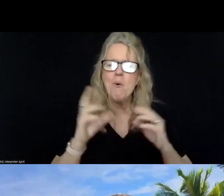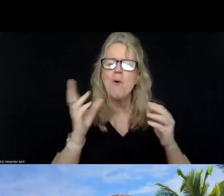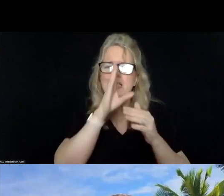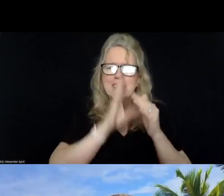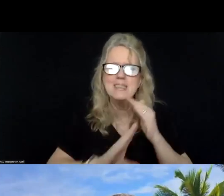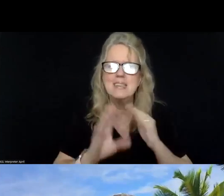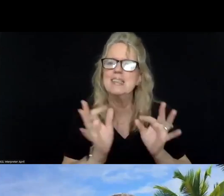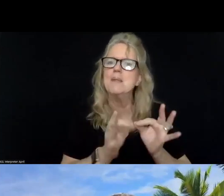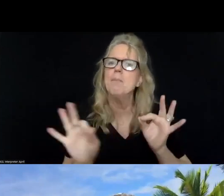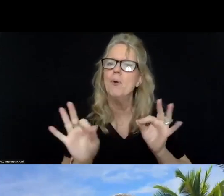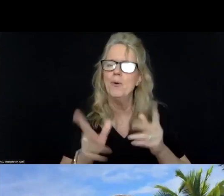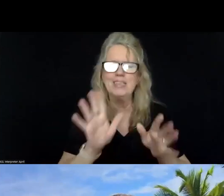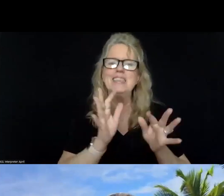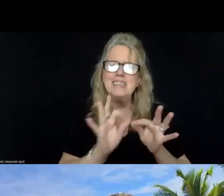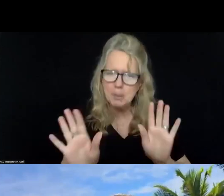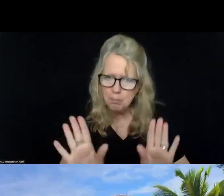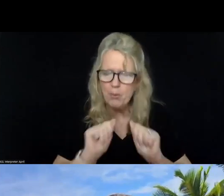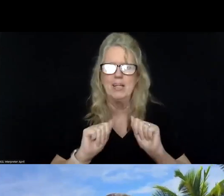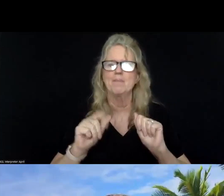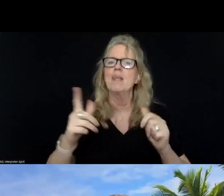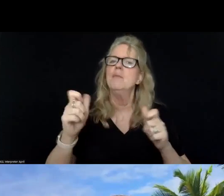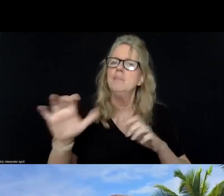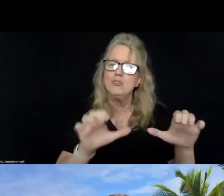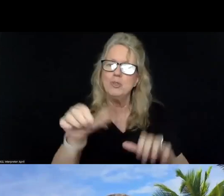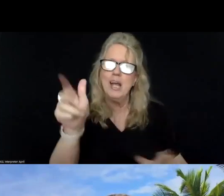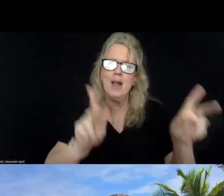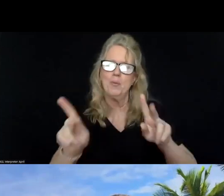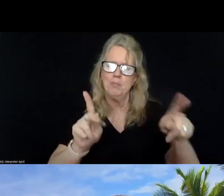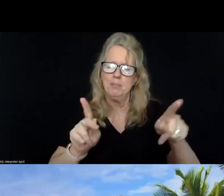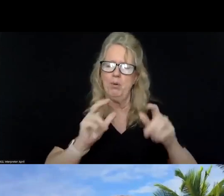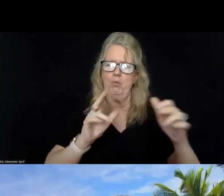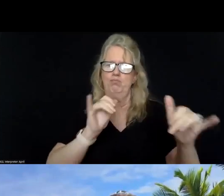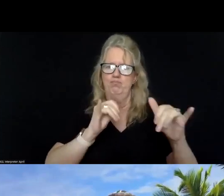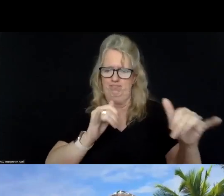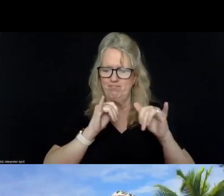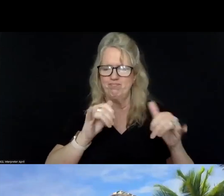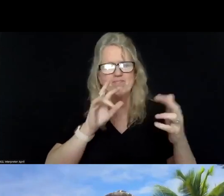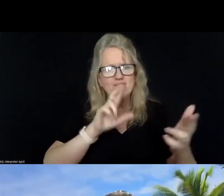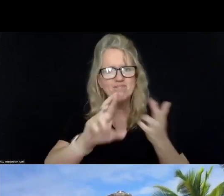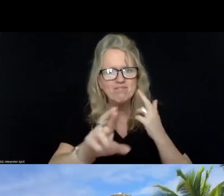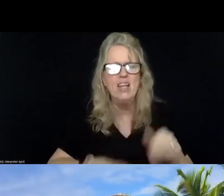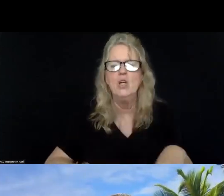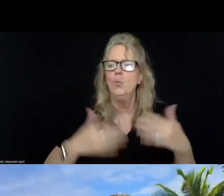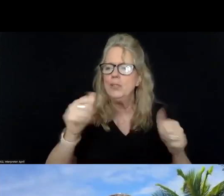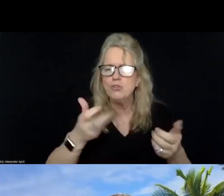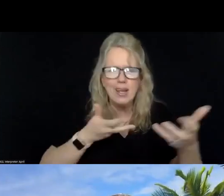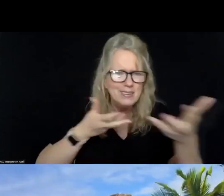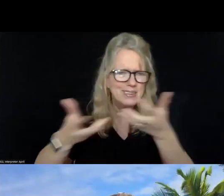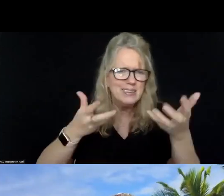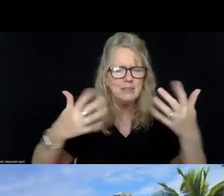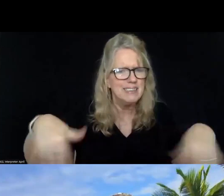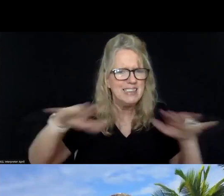side. And the simple side says, treat others as you would like to be treated. But when you're trying to engage with